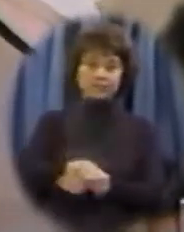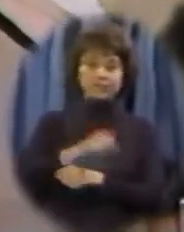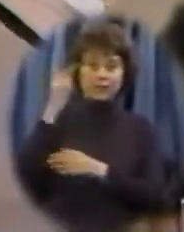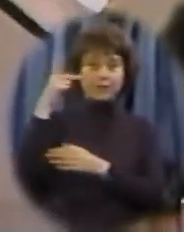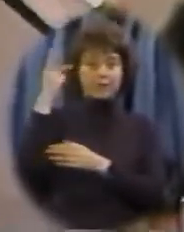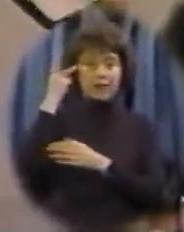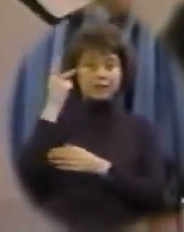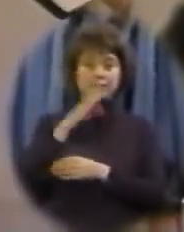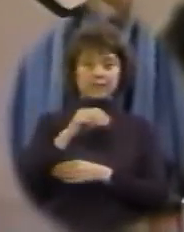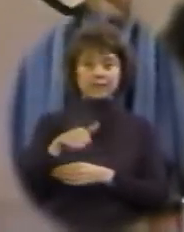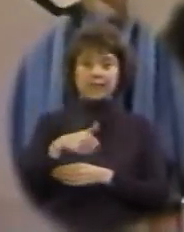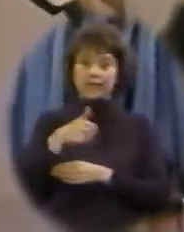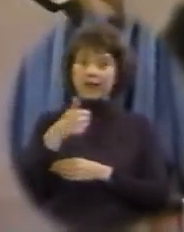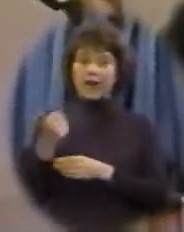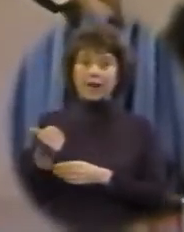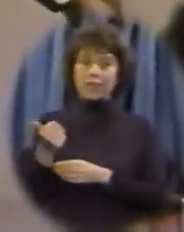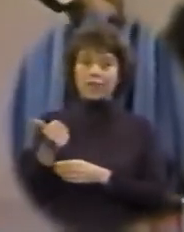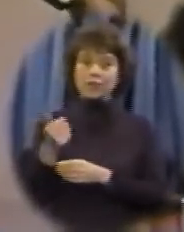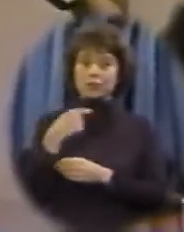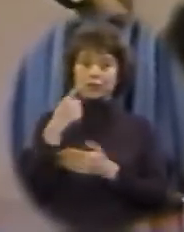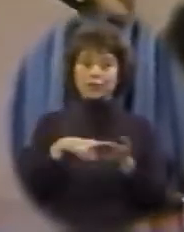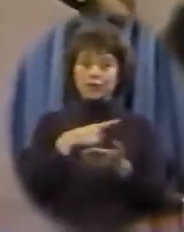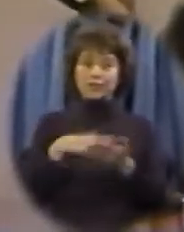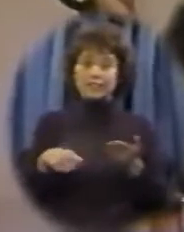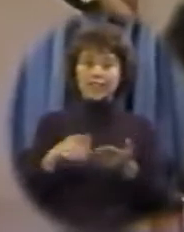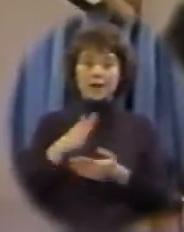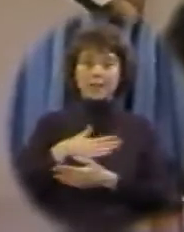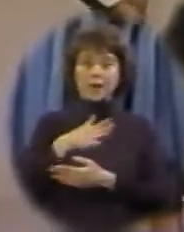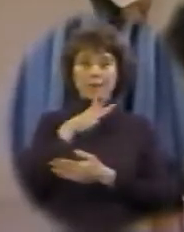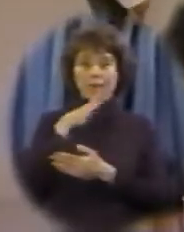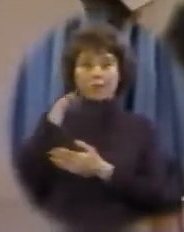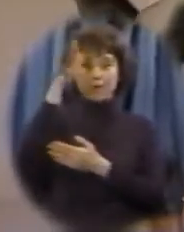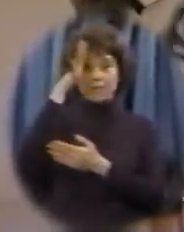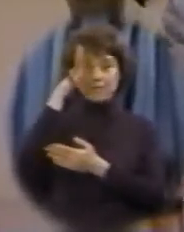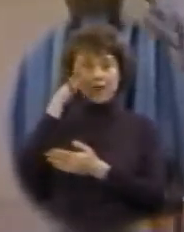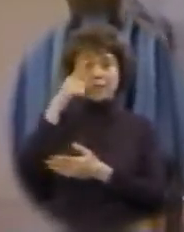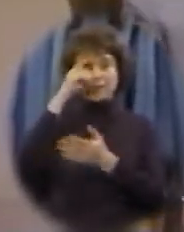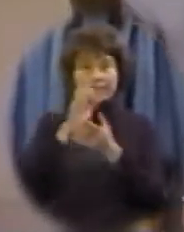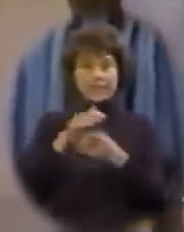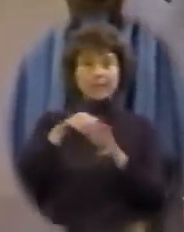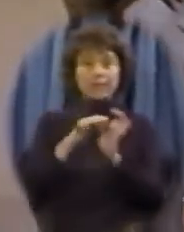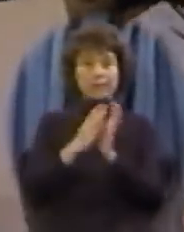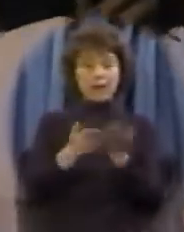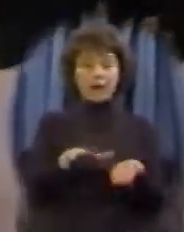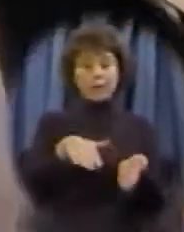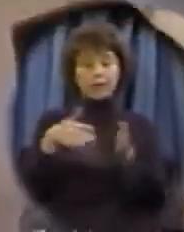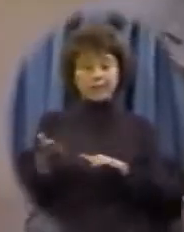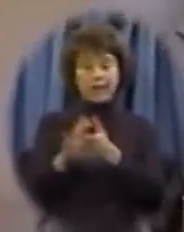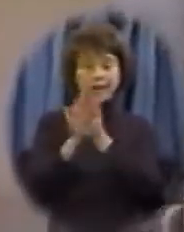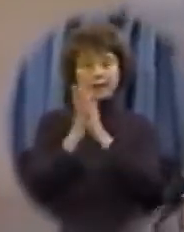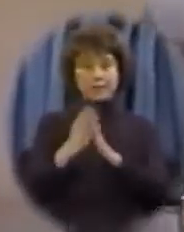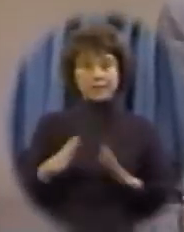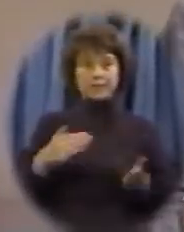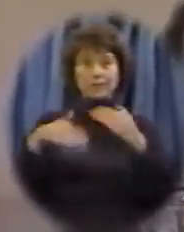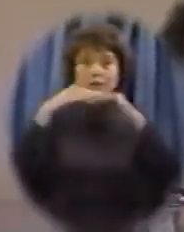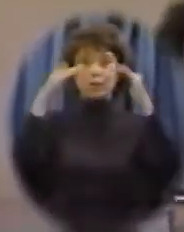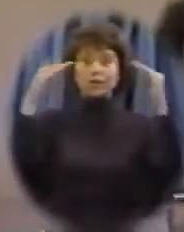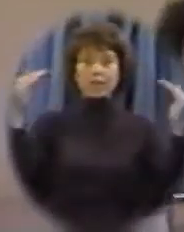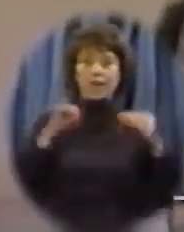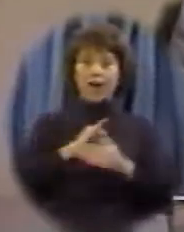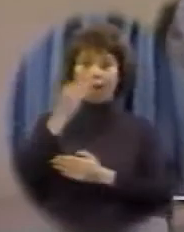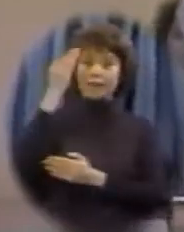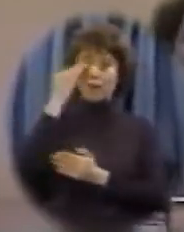dad and mother put their head on that, pillowed their head upon that, and passed peacefully into another world. I know that's the word of God.